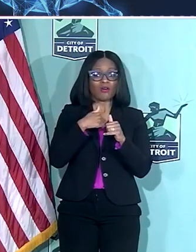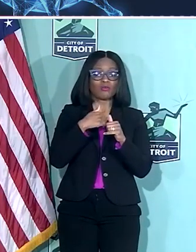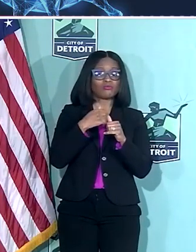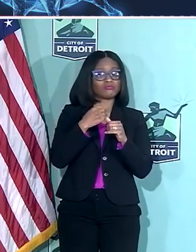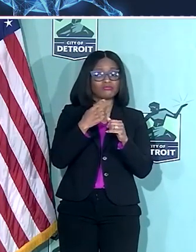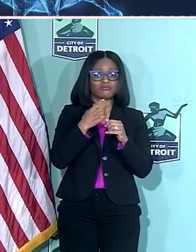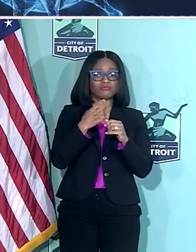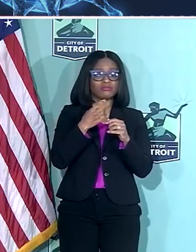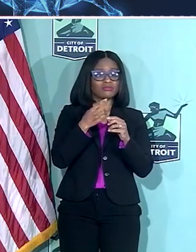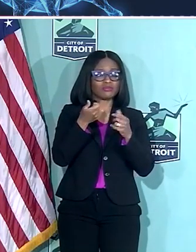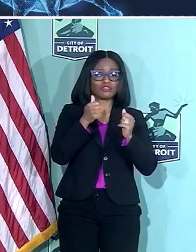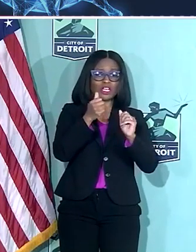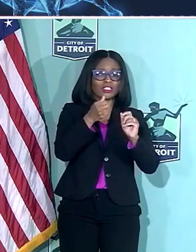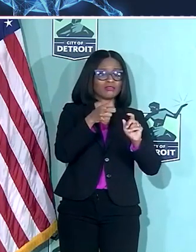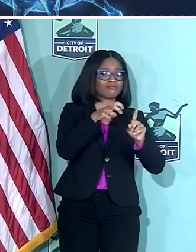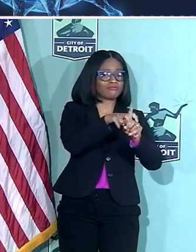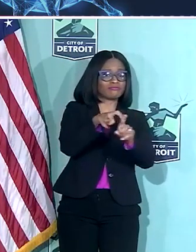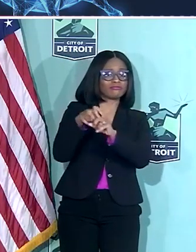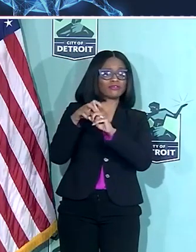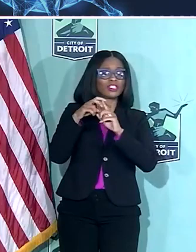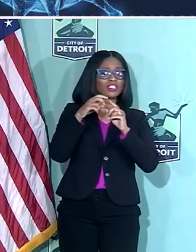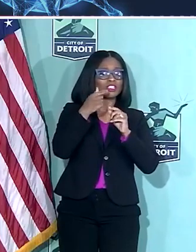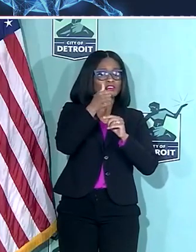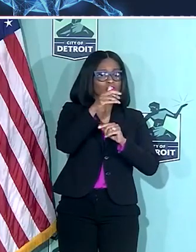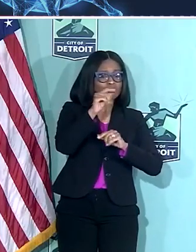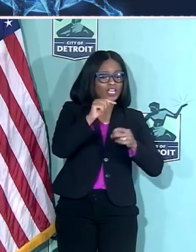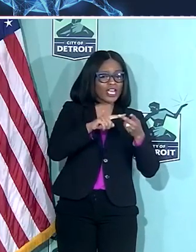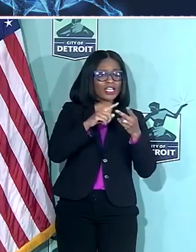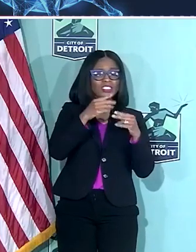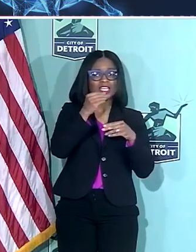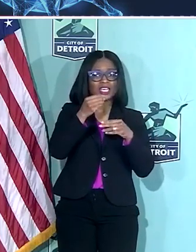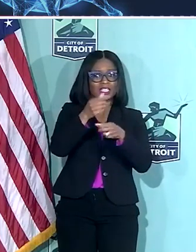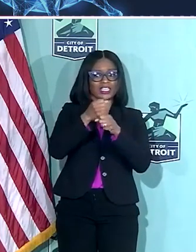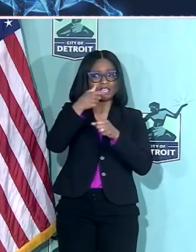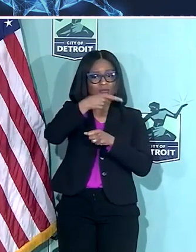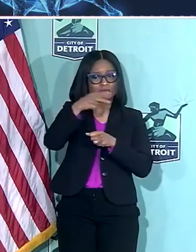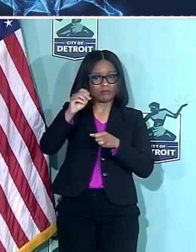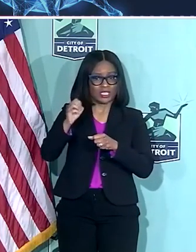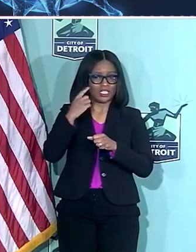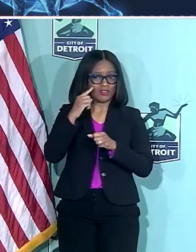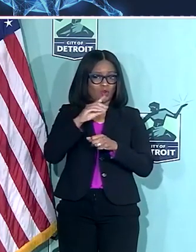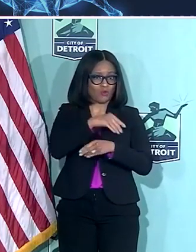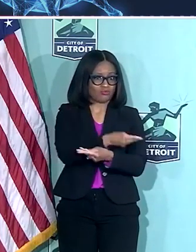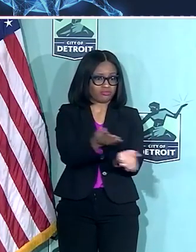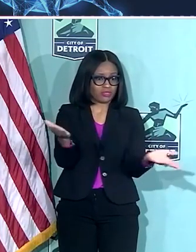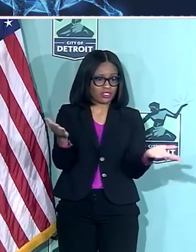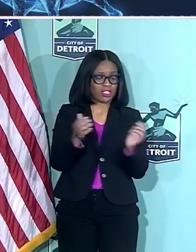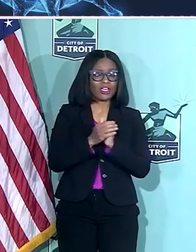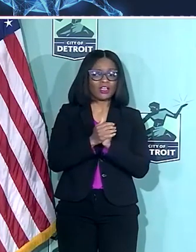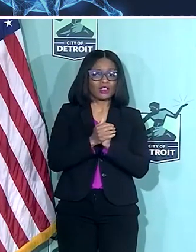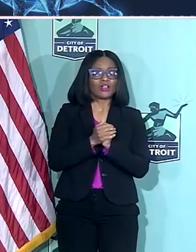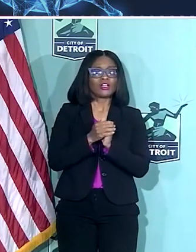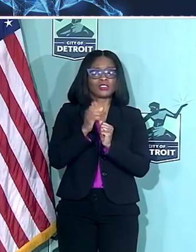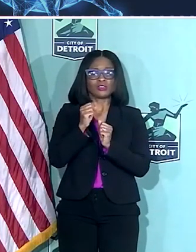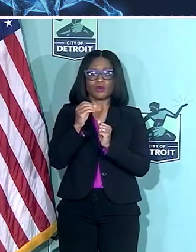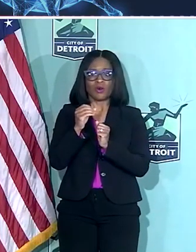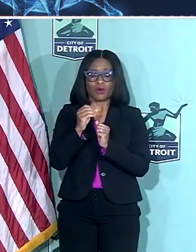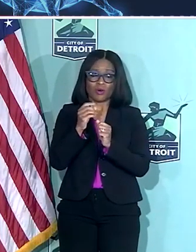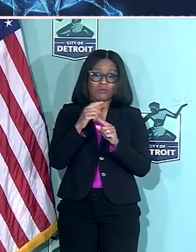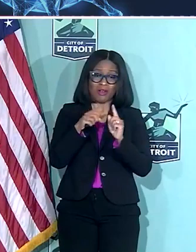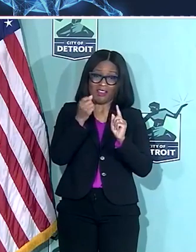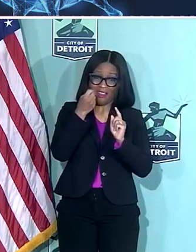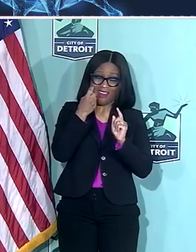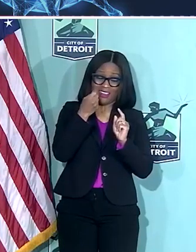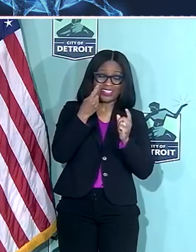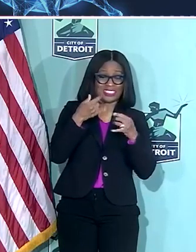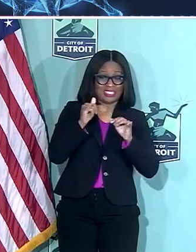PPE procurement, grant funding, and a number of other initiatives. And yet, even with all of that effort and the effort of countless others, there's still much more to be